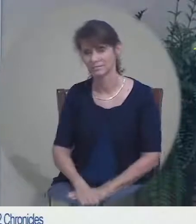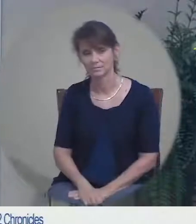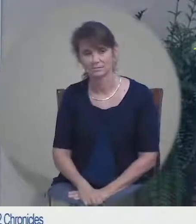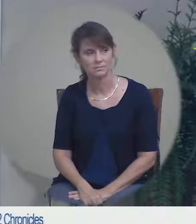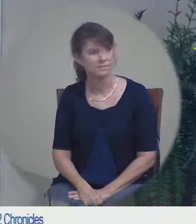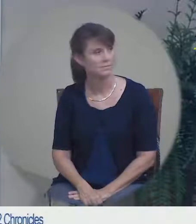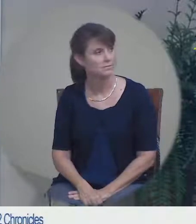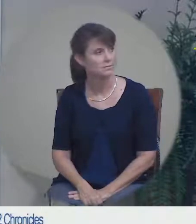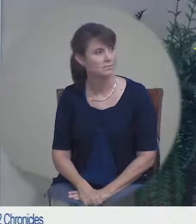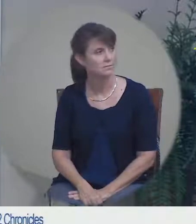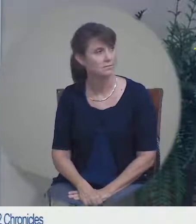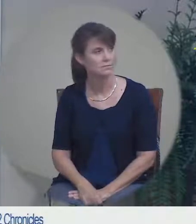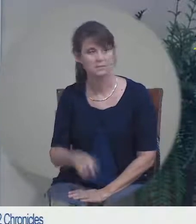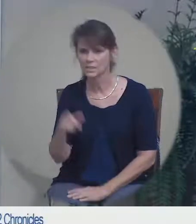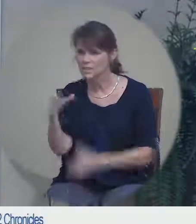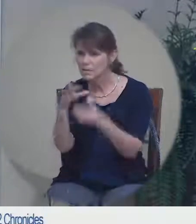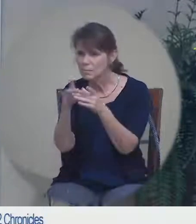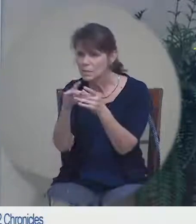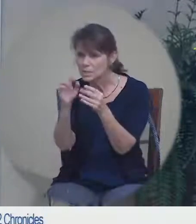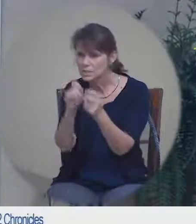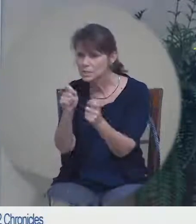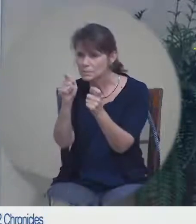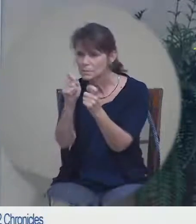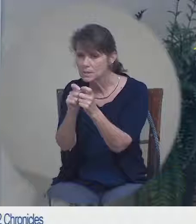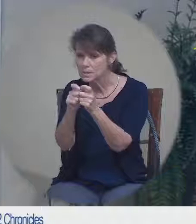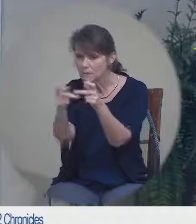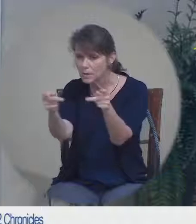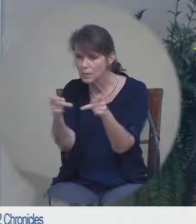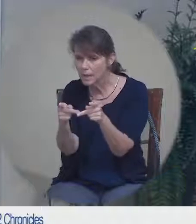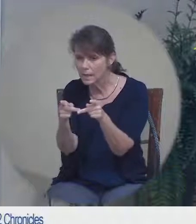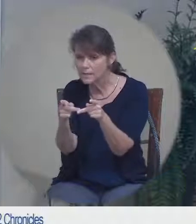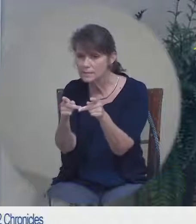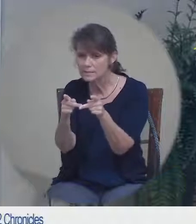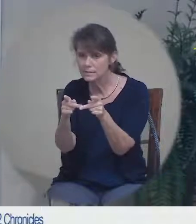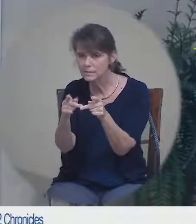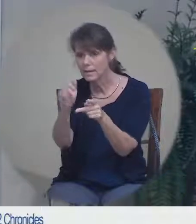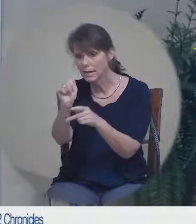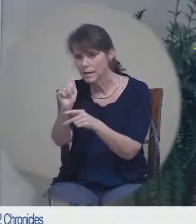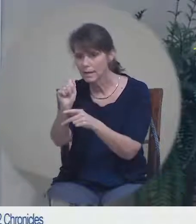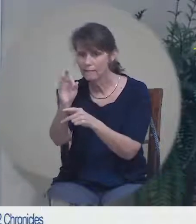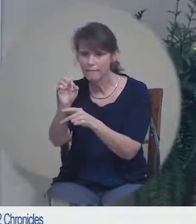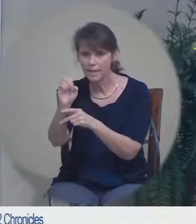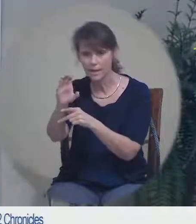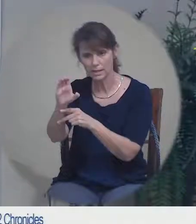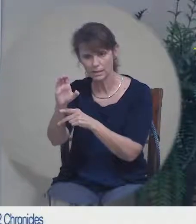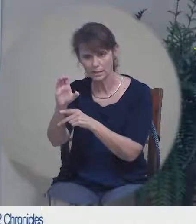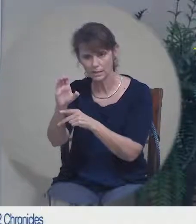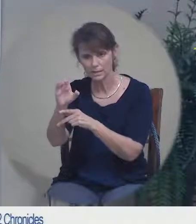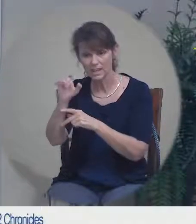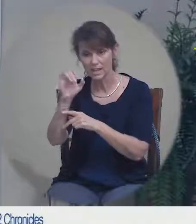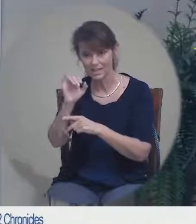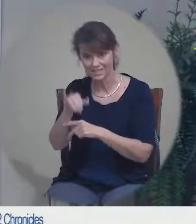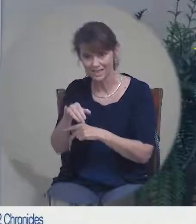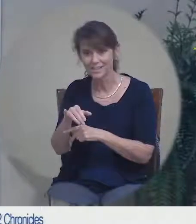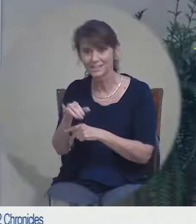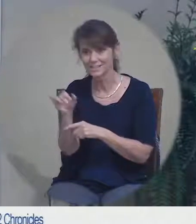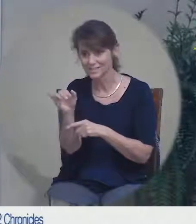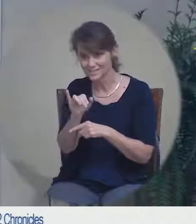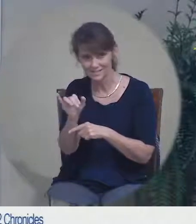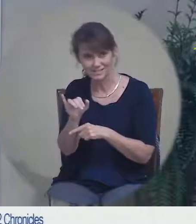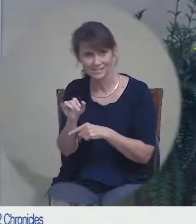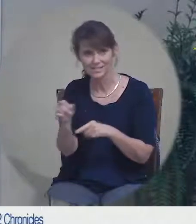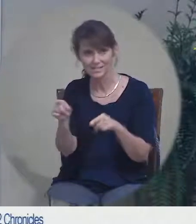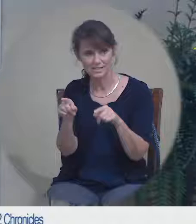think, he mentions a specific place, Aphek. And you know that's where Ahab gained a victory over